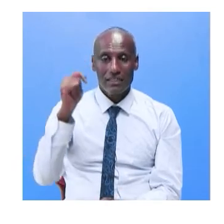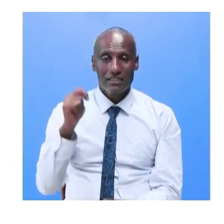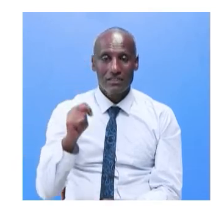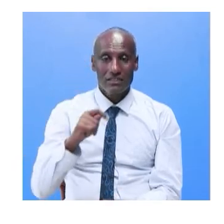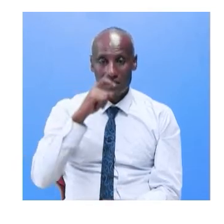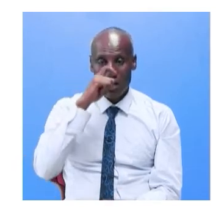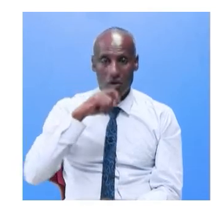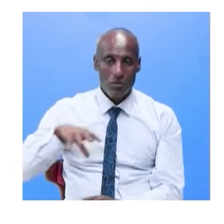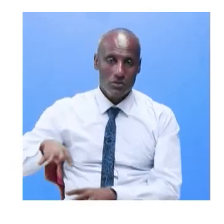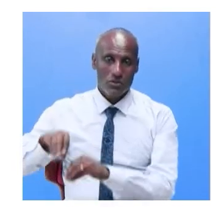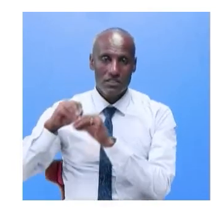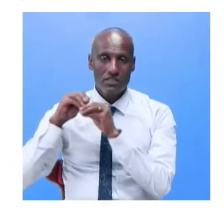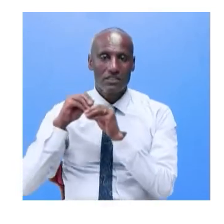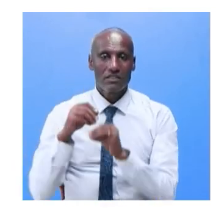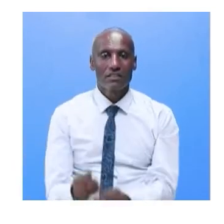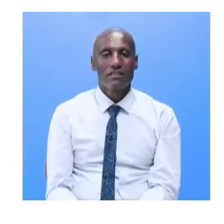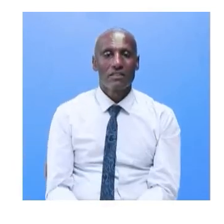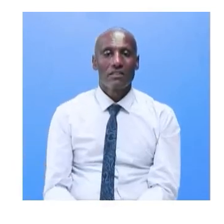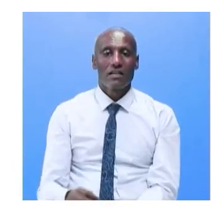students. So you can put here,